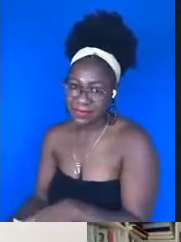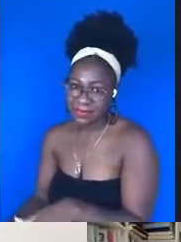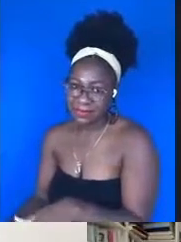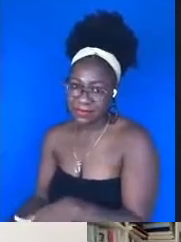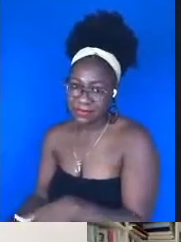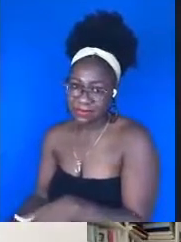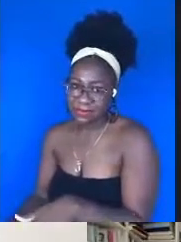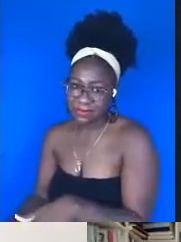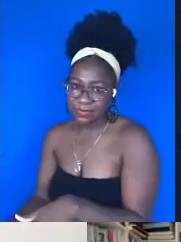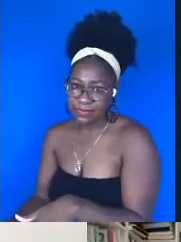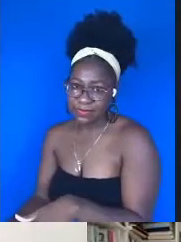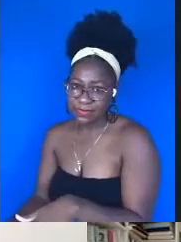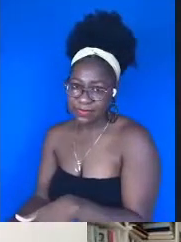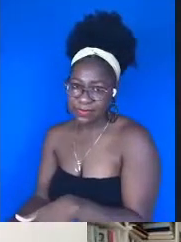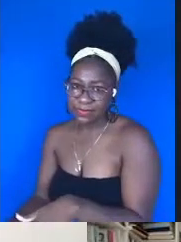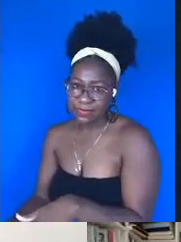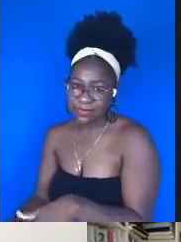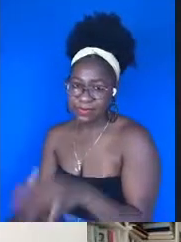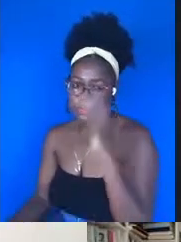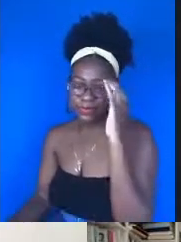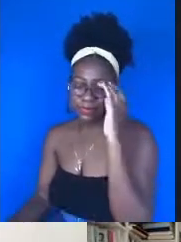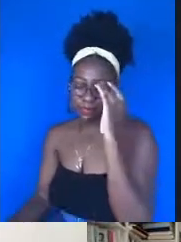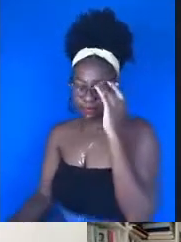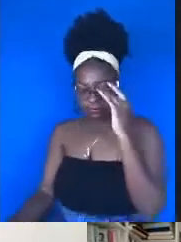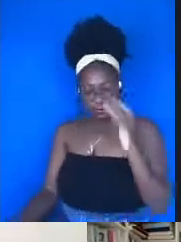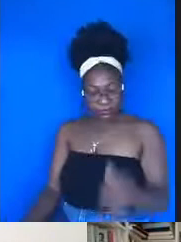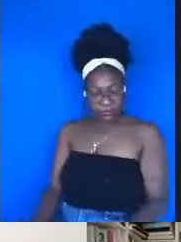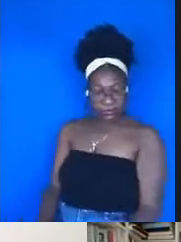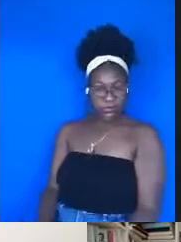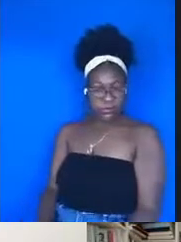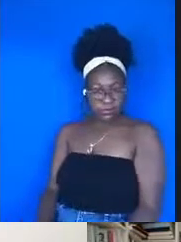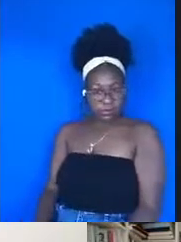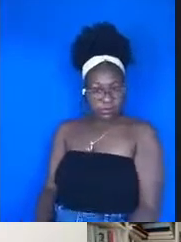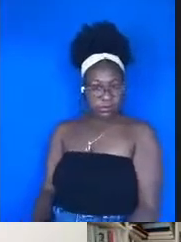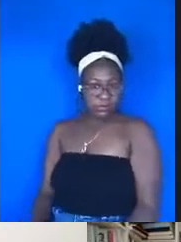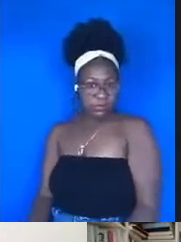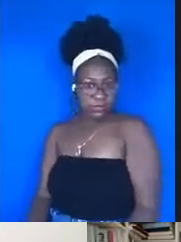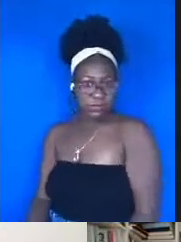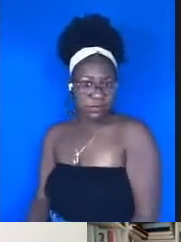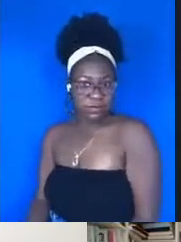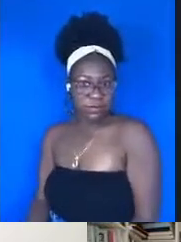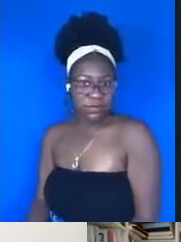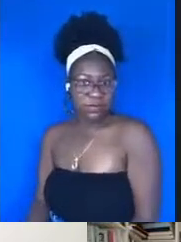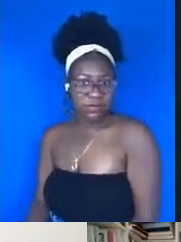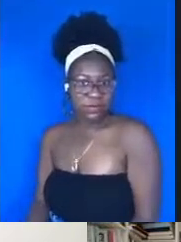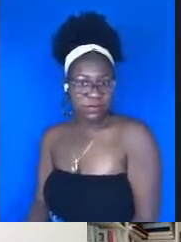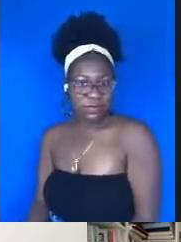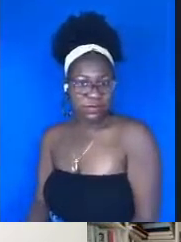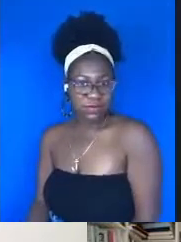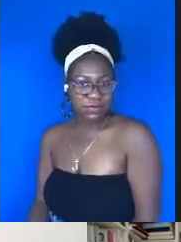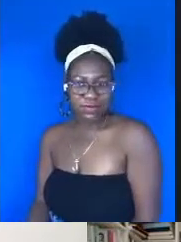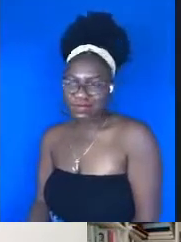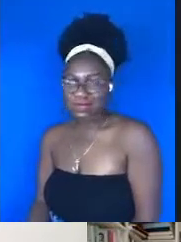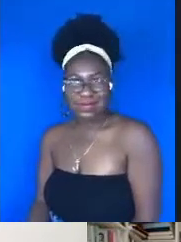very ports they blow and all the places that they know from their sailing chart. I'll drain him dry as hay.